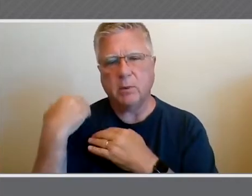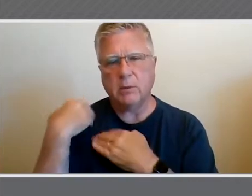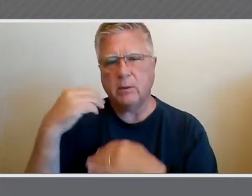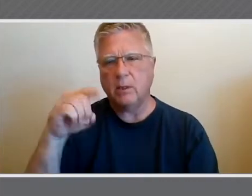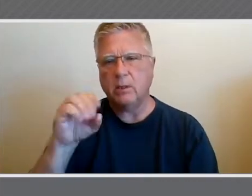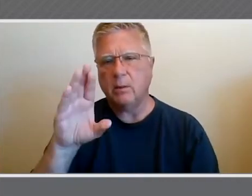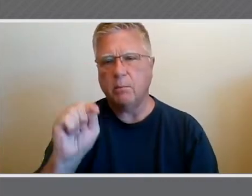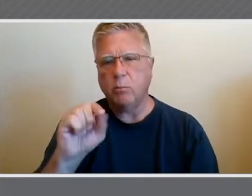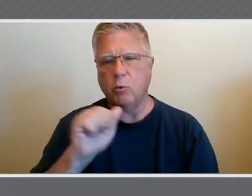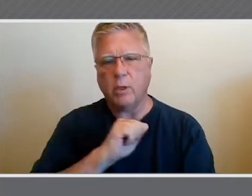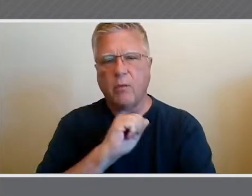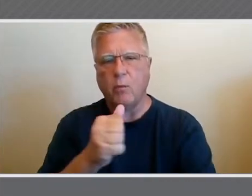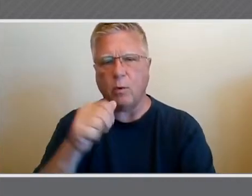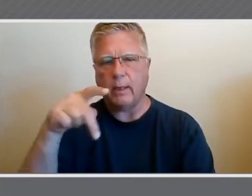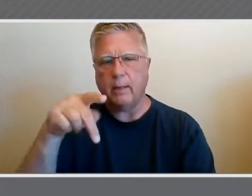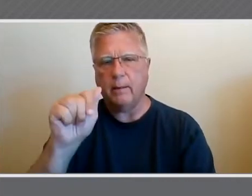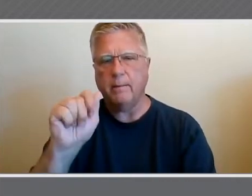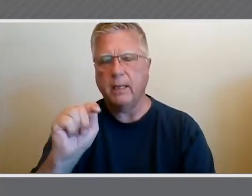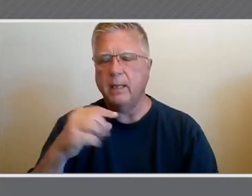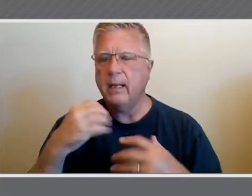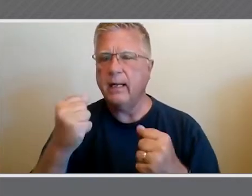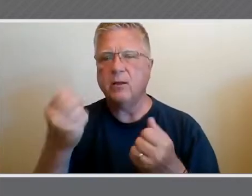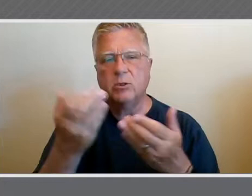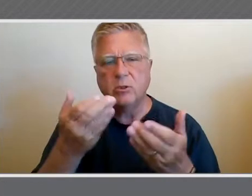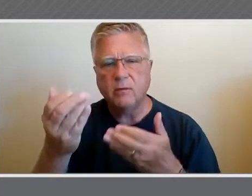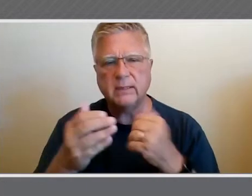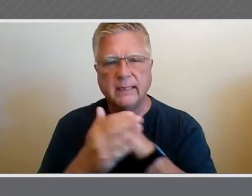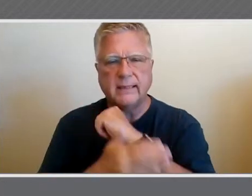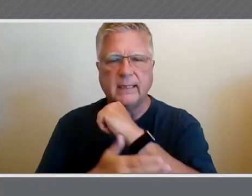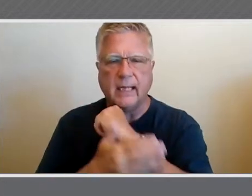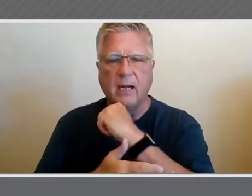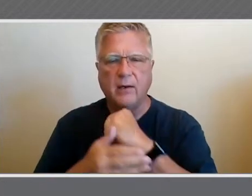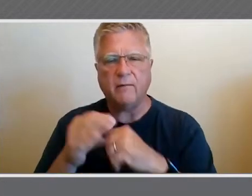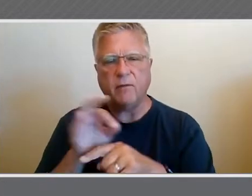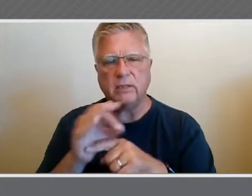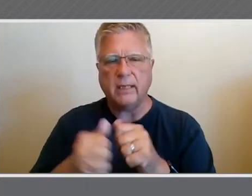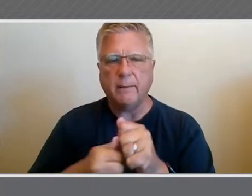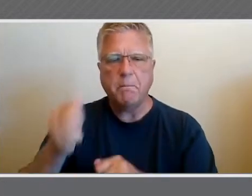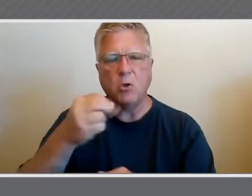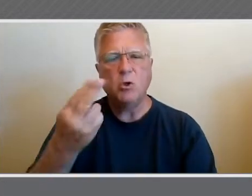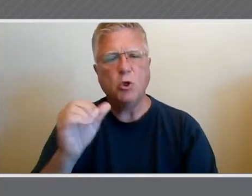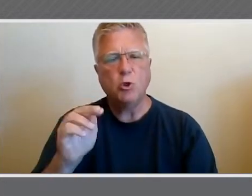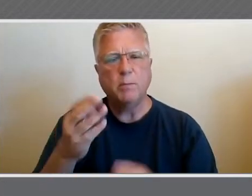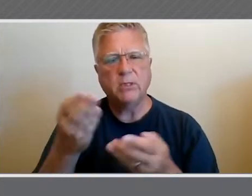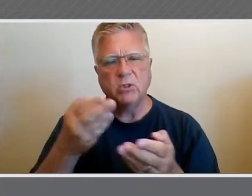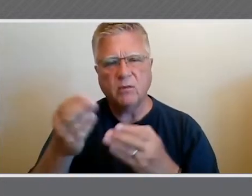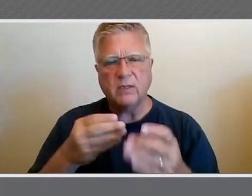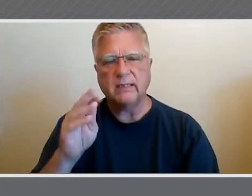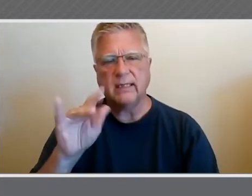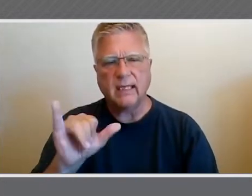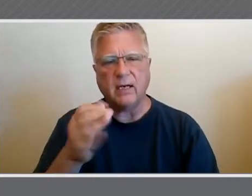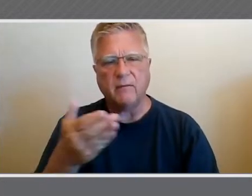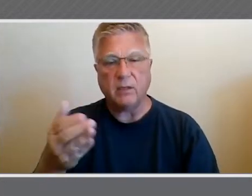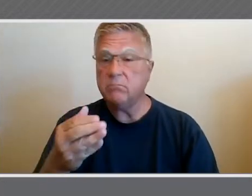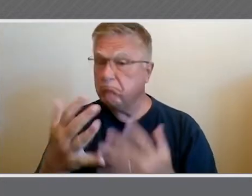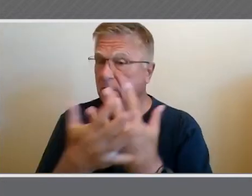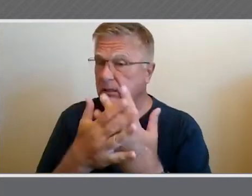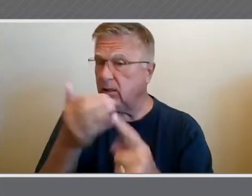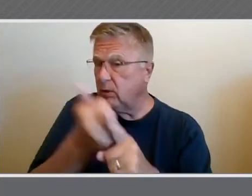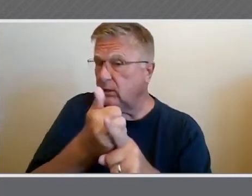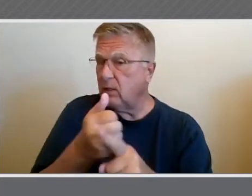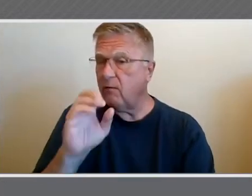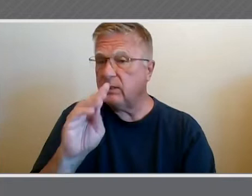Health services are county function. Most human services are a county function. The jail is a county function.